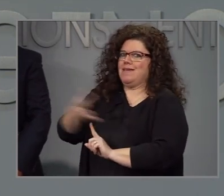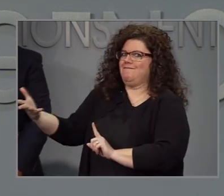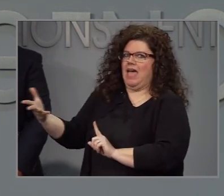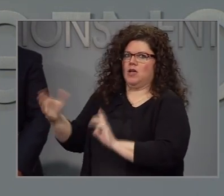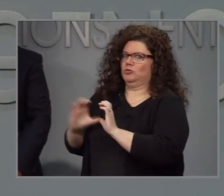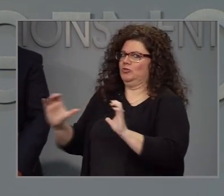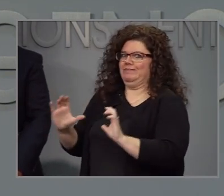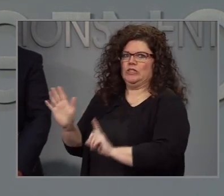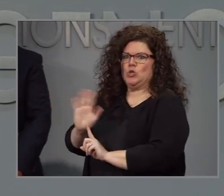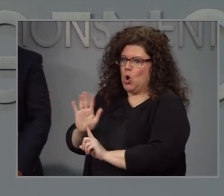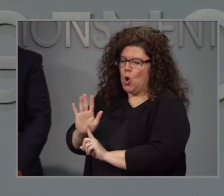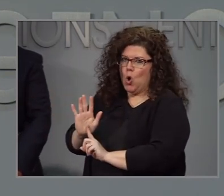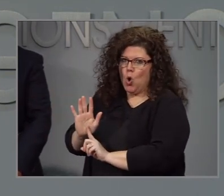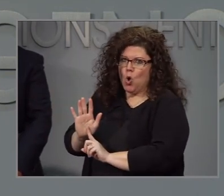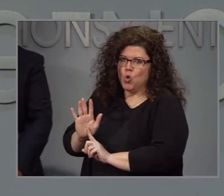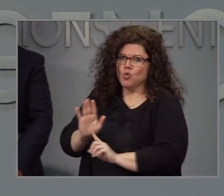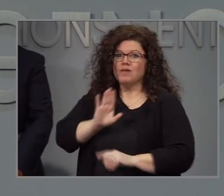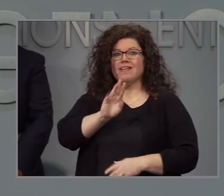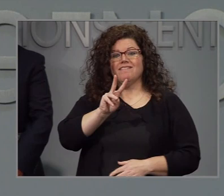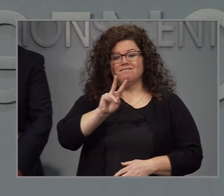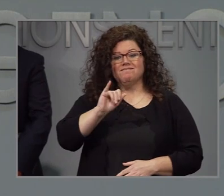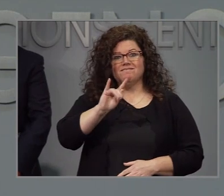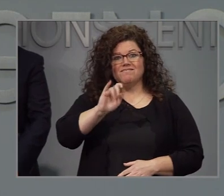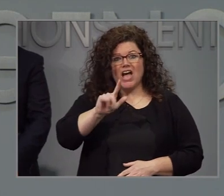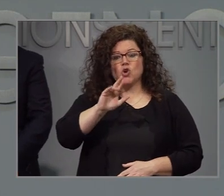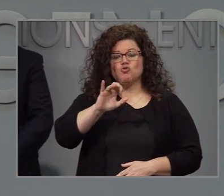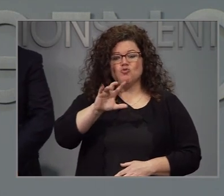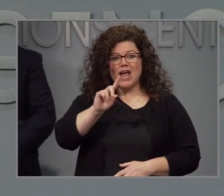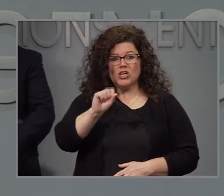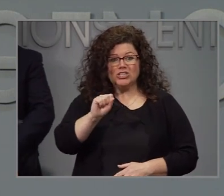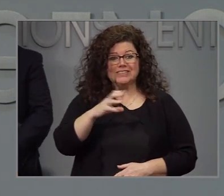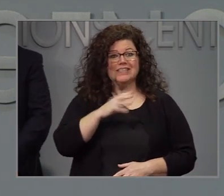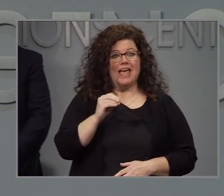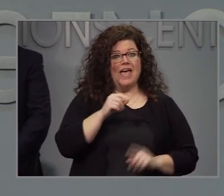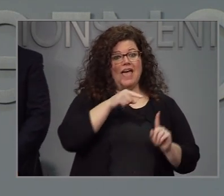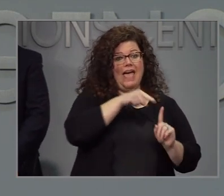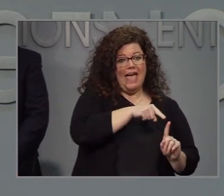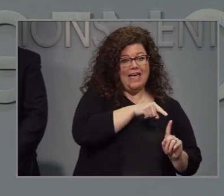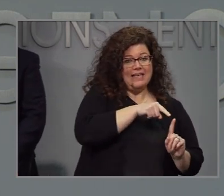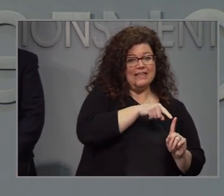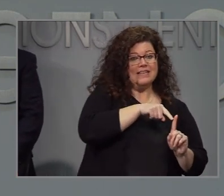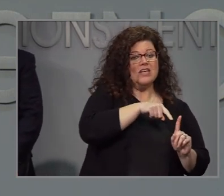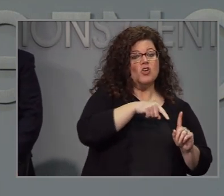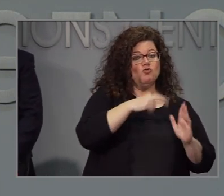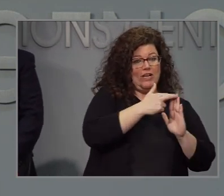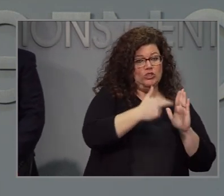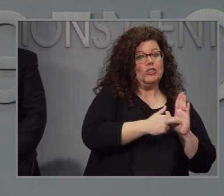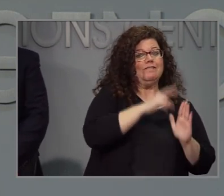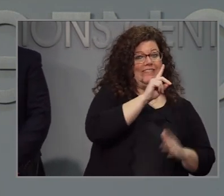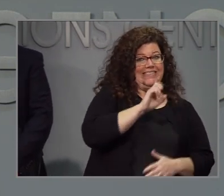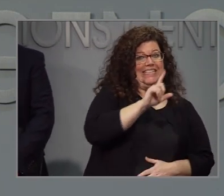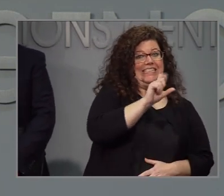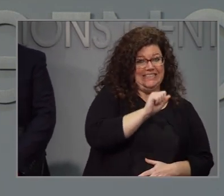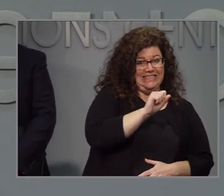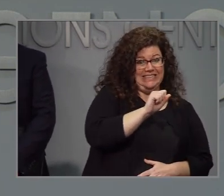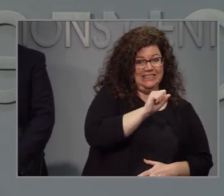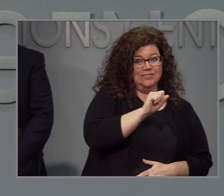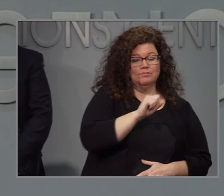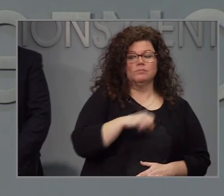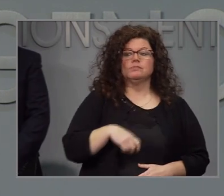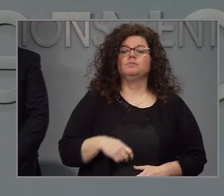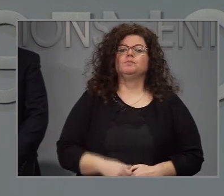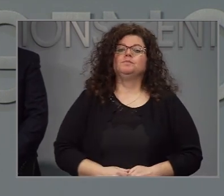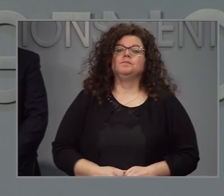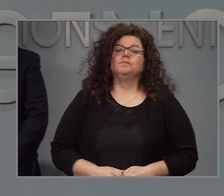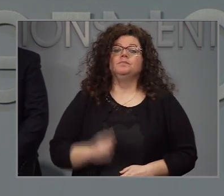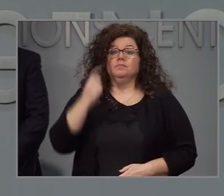Deeds or the State Vital Records Office. As you can imagine, we get a lot of questions and a lot of data